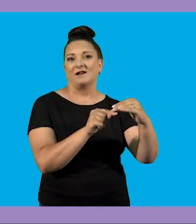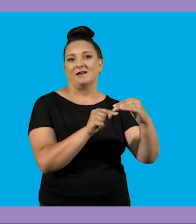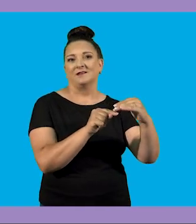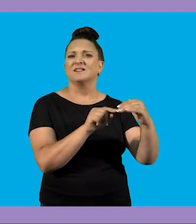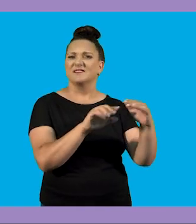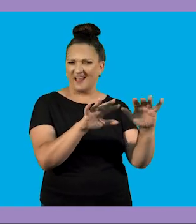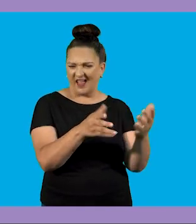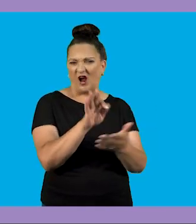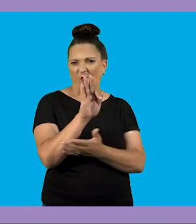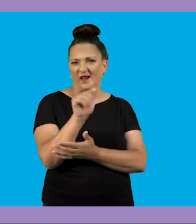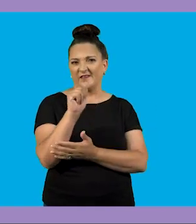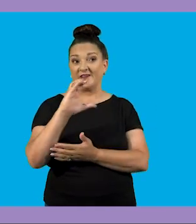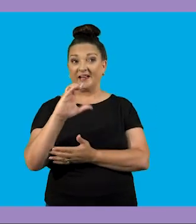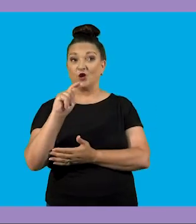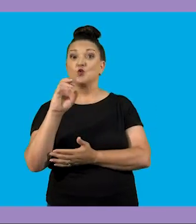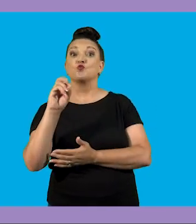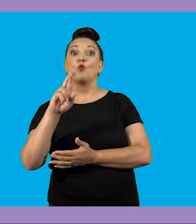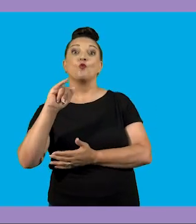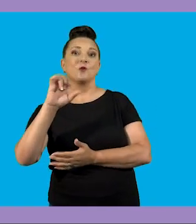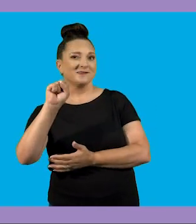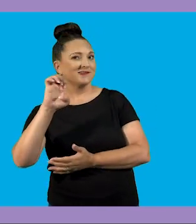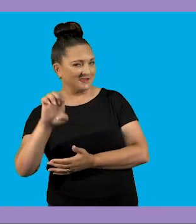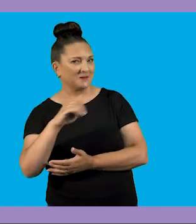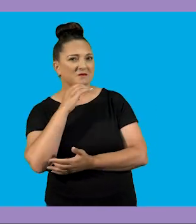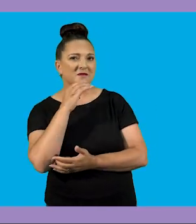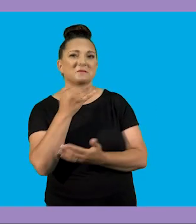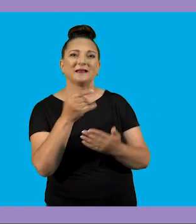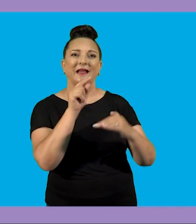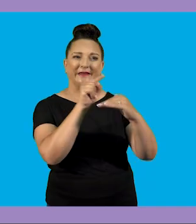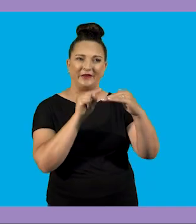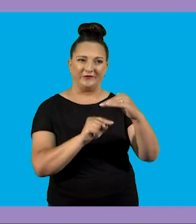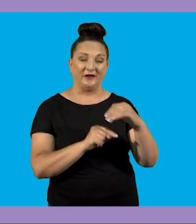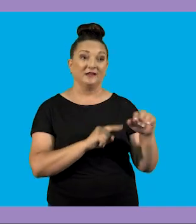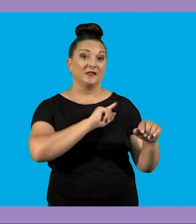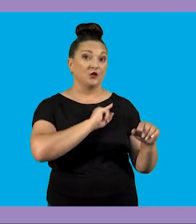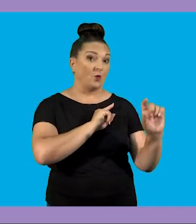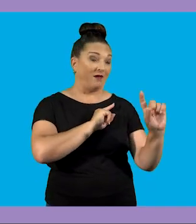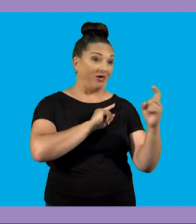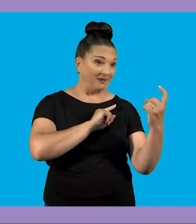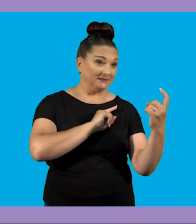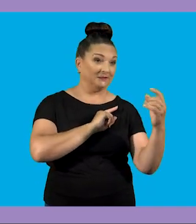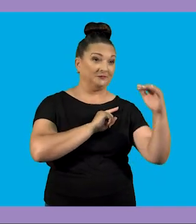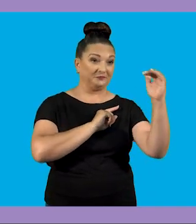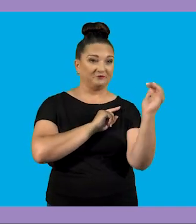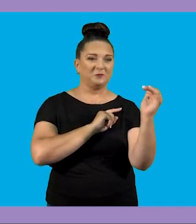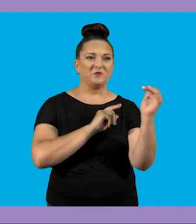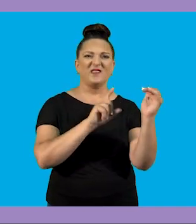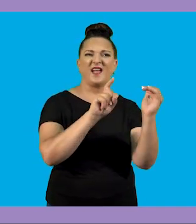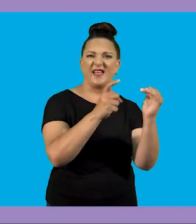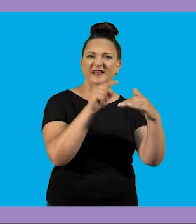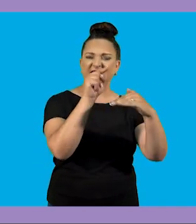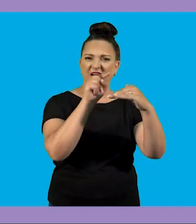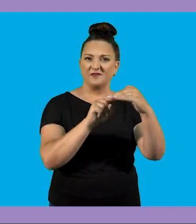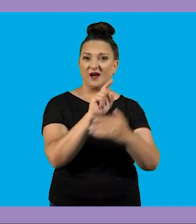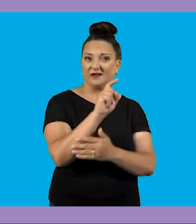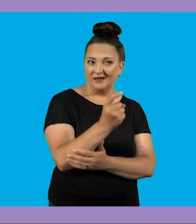by that common factor. That's how we factorize using the common factor. So now we are going to say x exponent 4 divided by